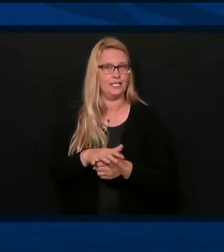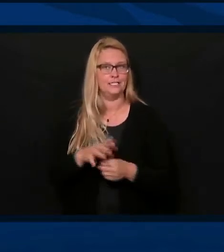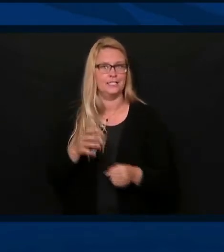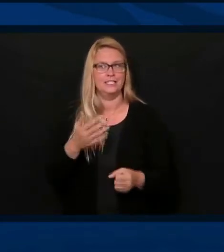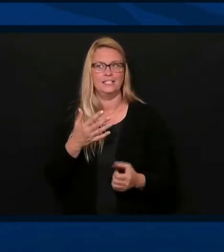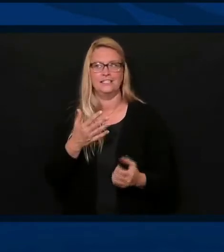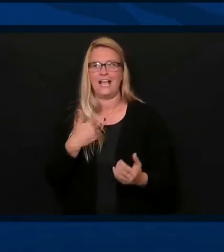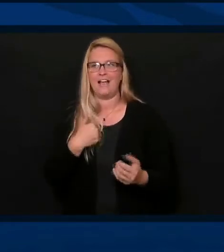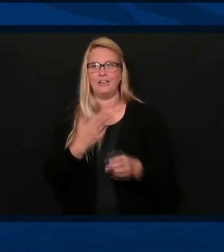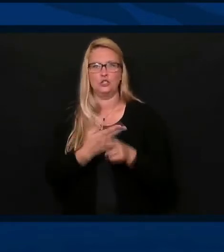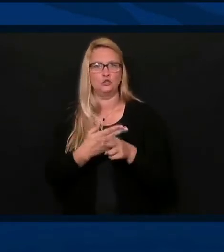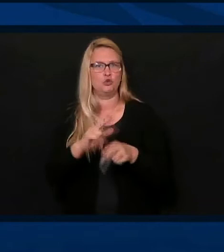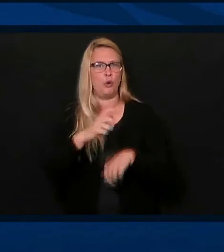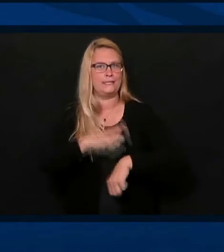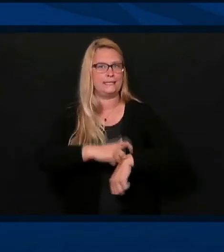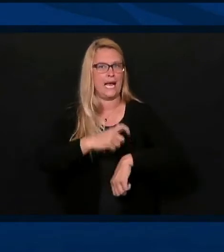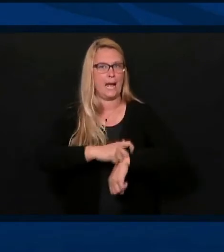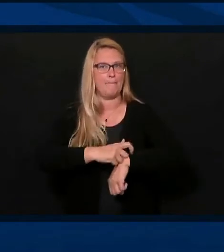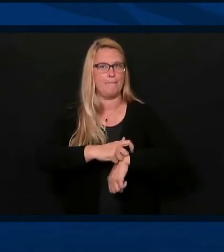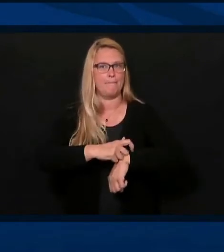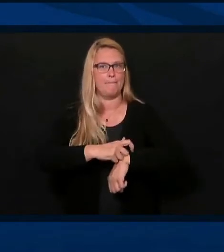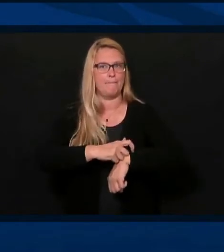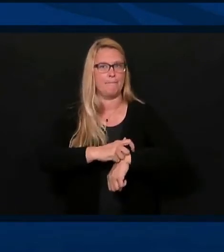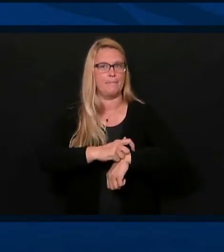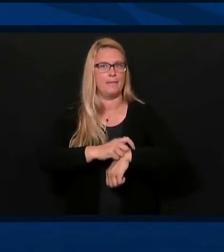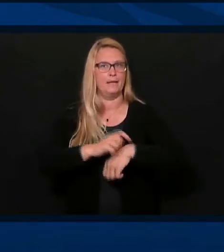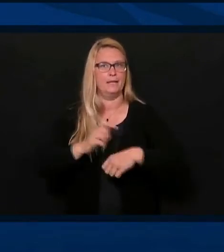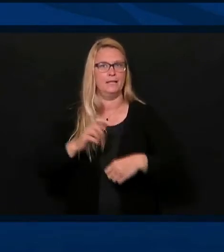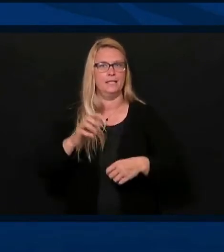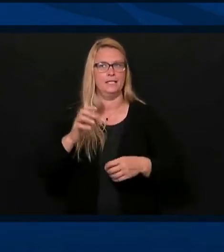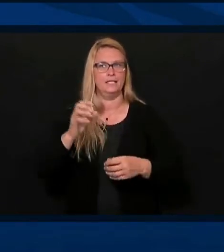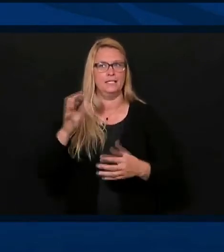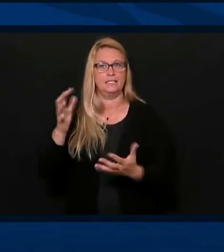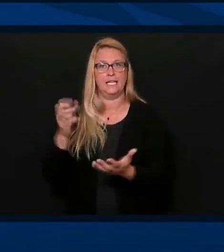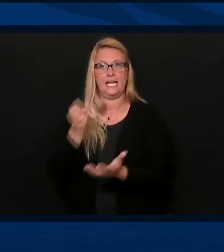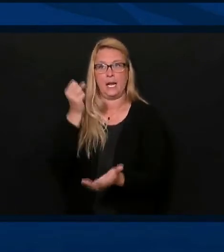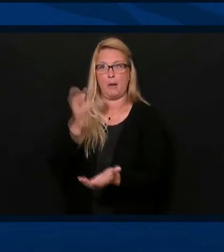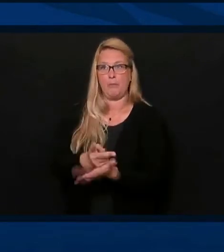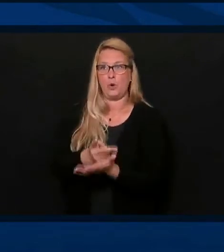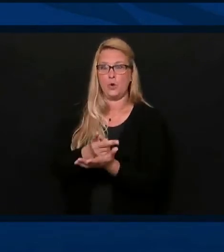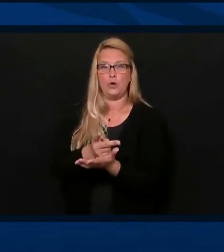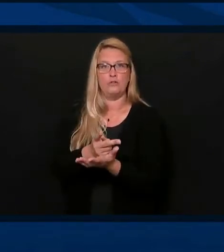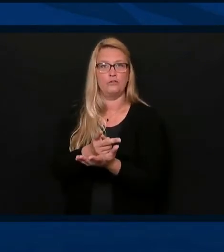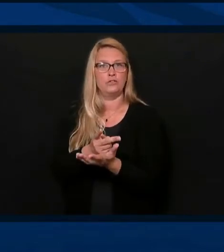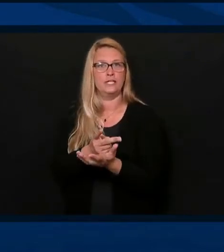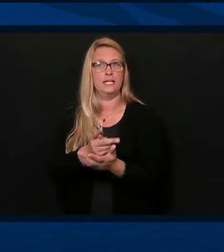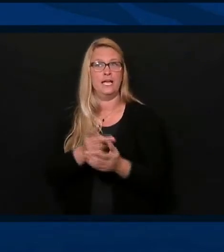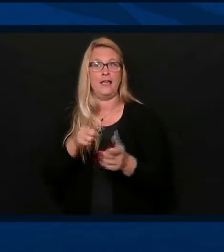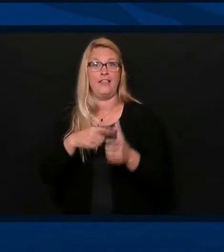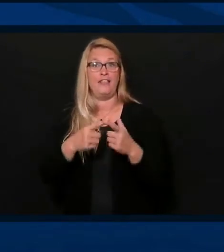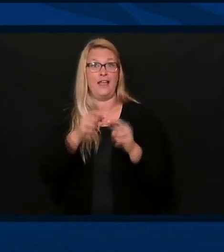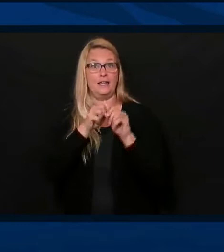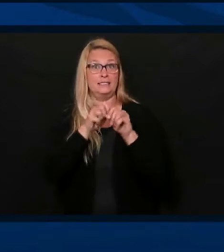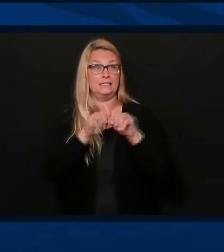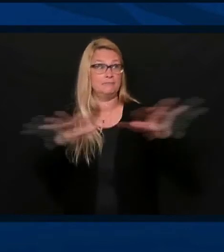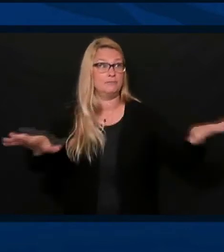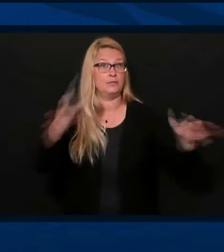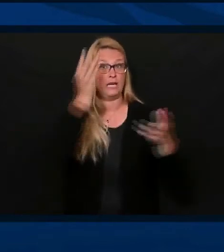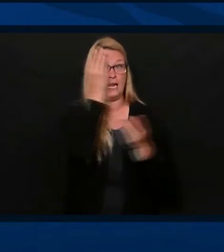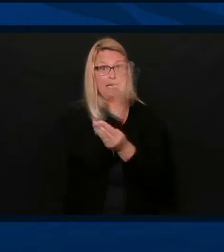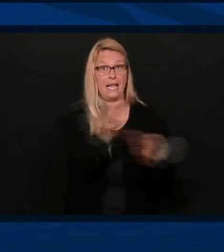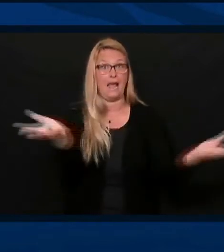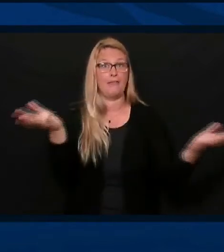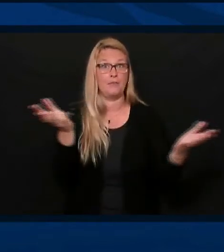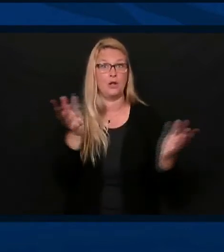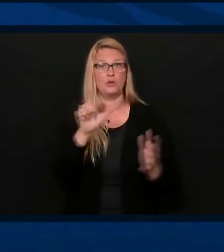very short timetable that they have to when they're approved to when they get the word out, which sometimes is 24 hours